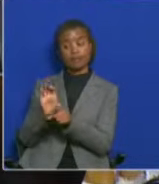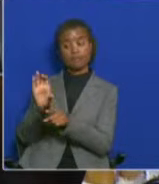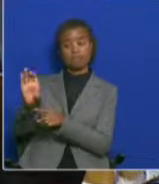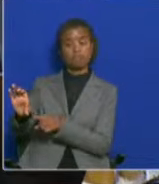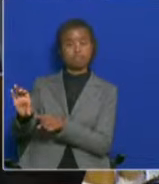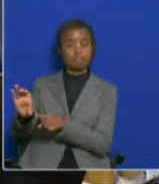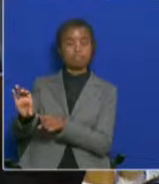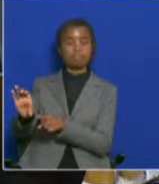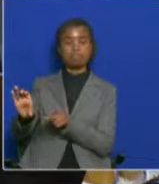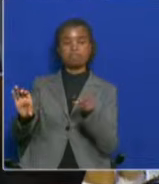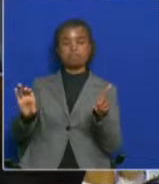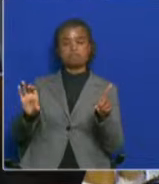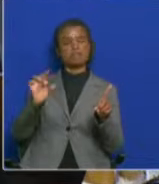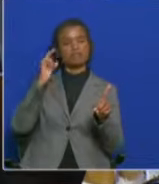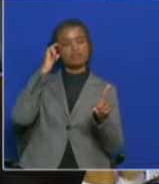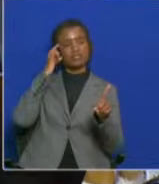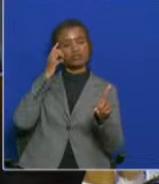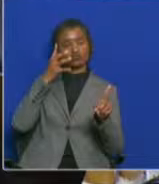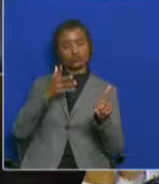that.